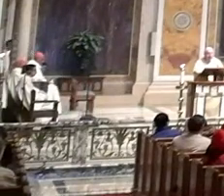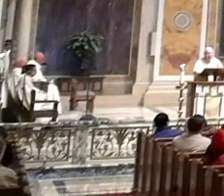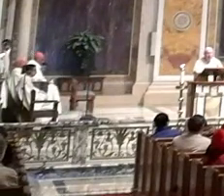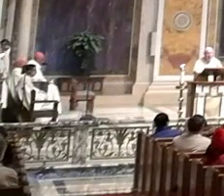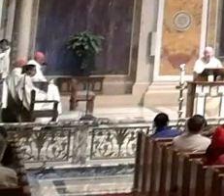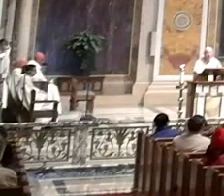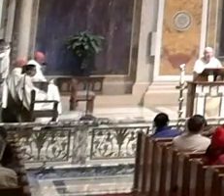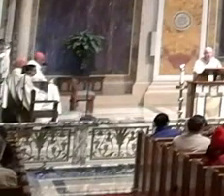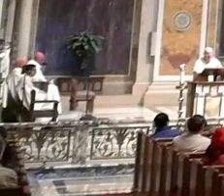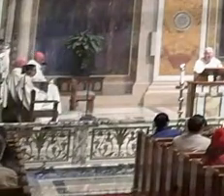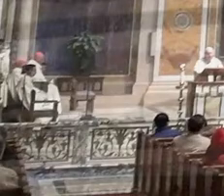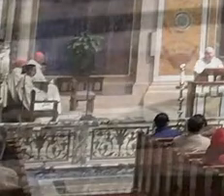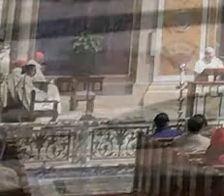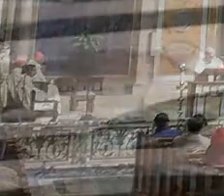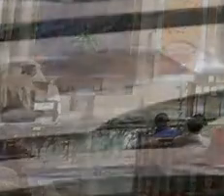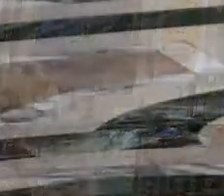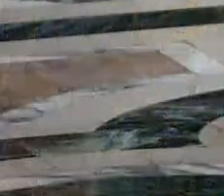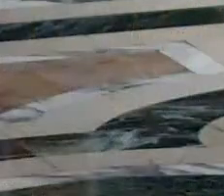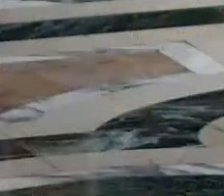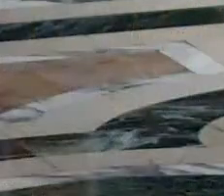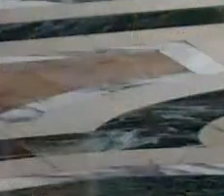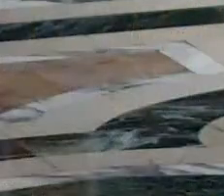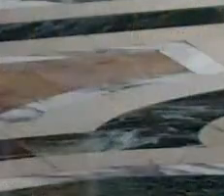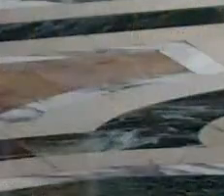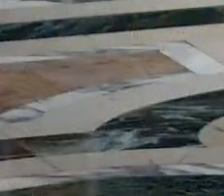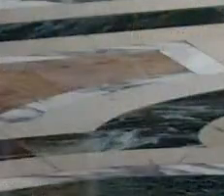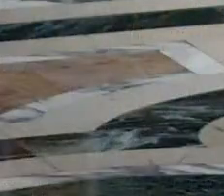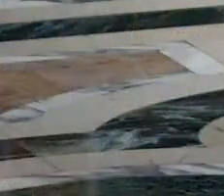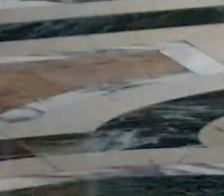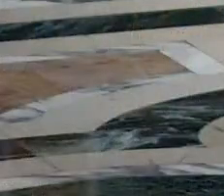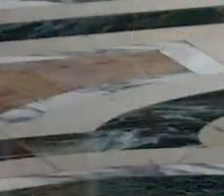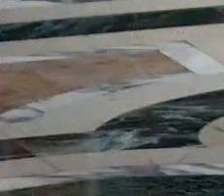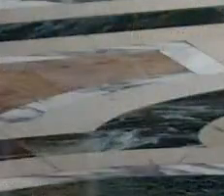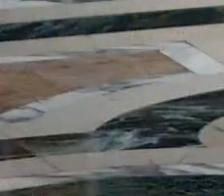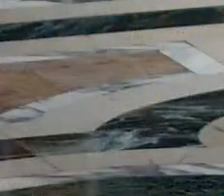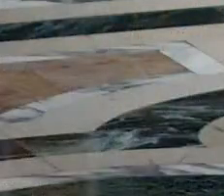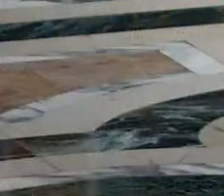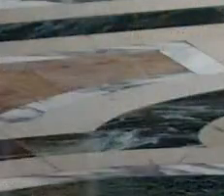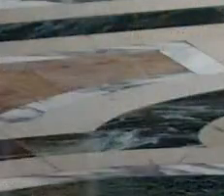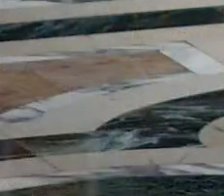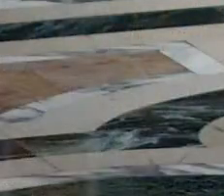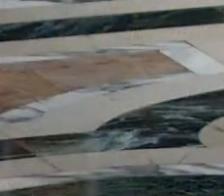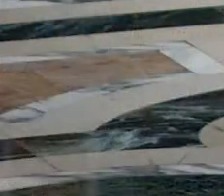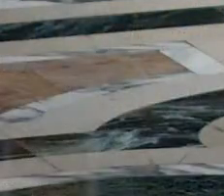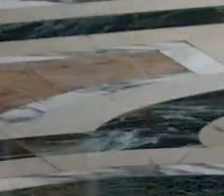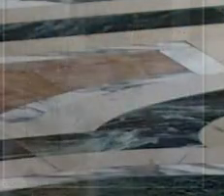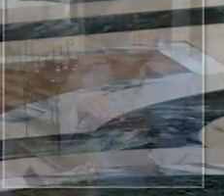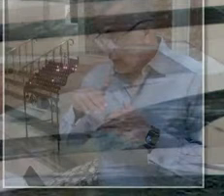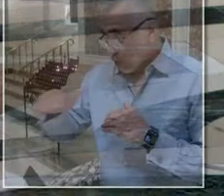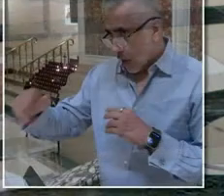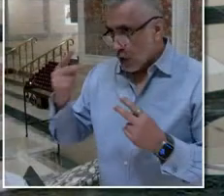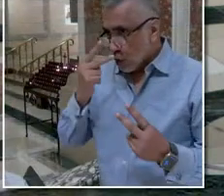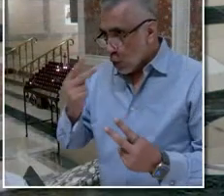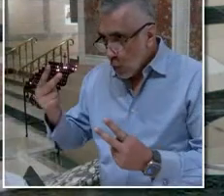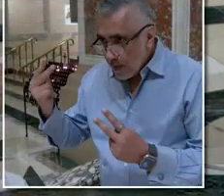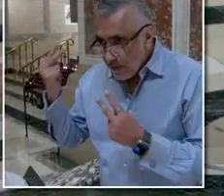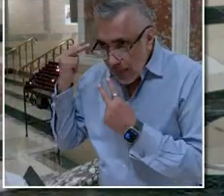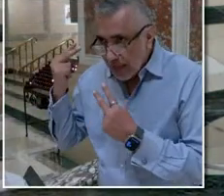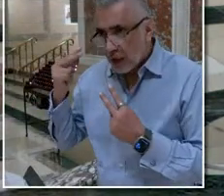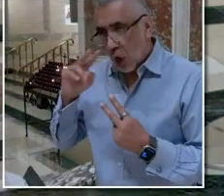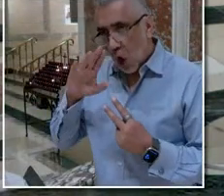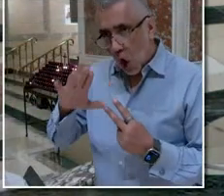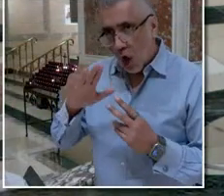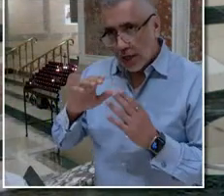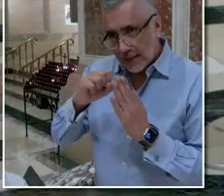Over the past months, at this time of the liturgy, we have sent you out to reflect more deeply upon